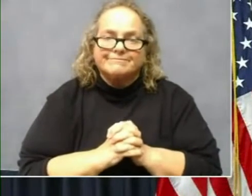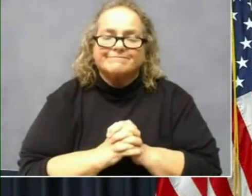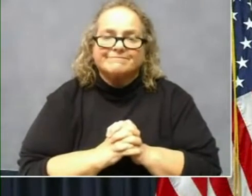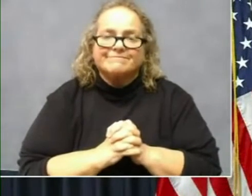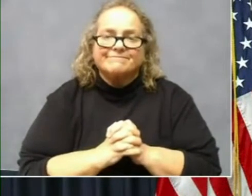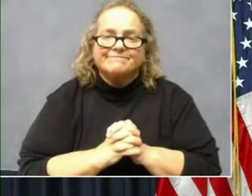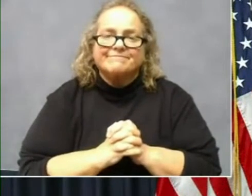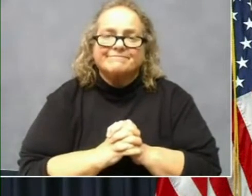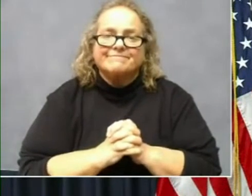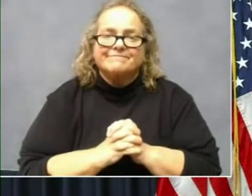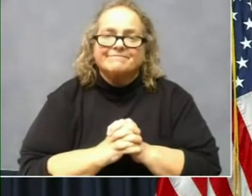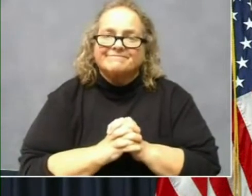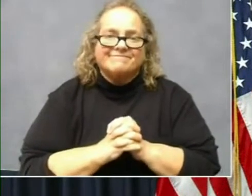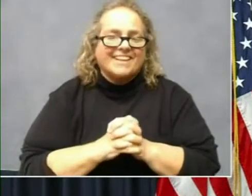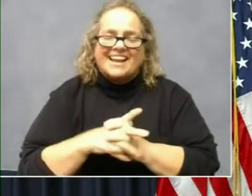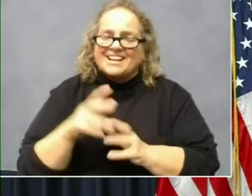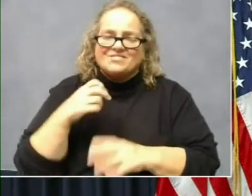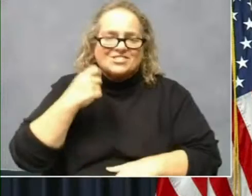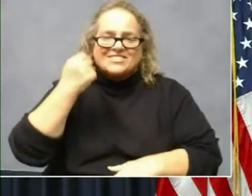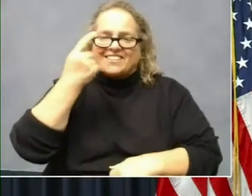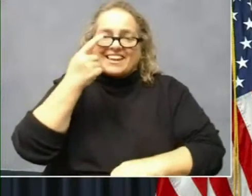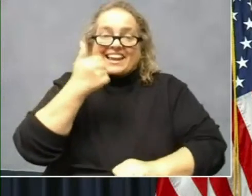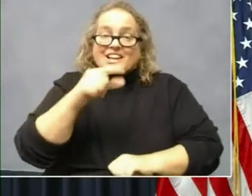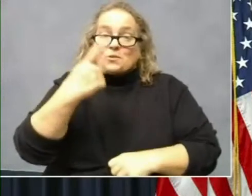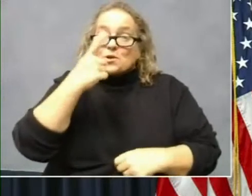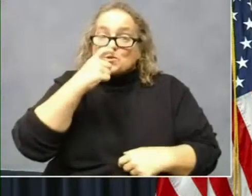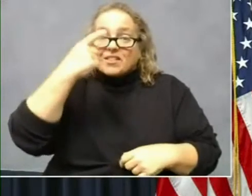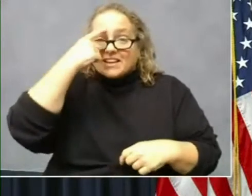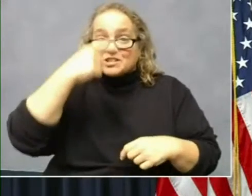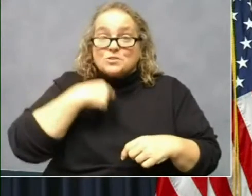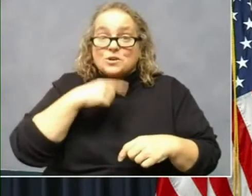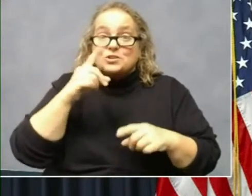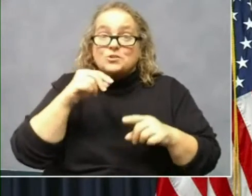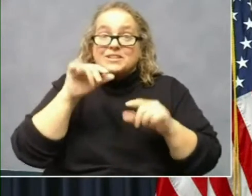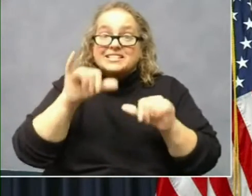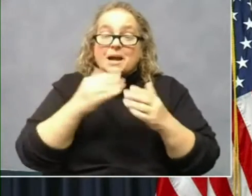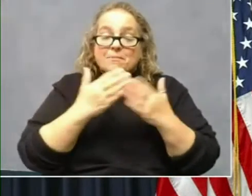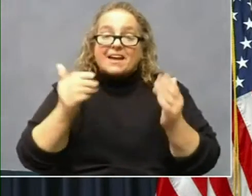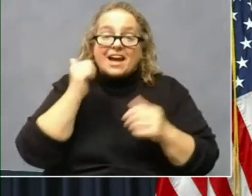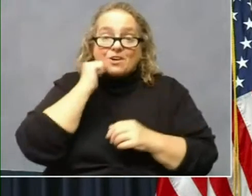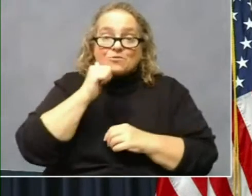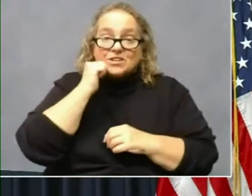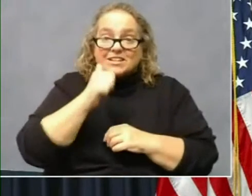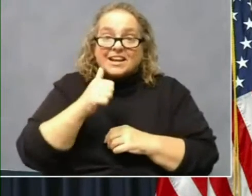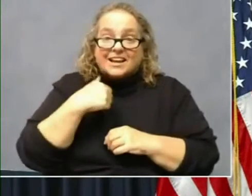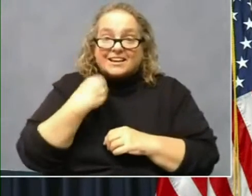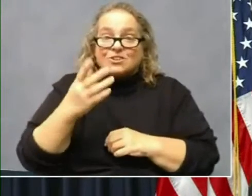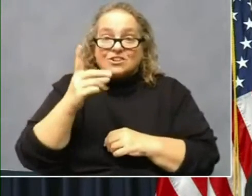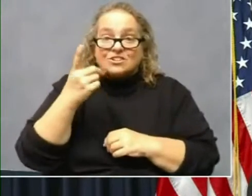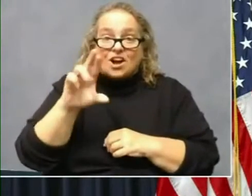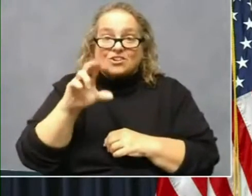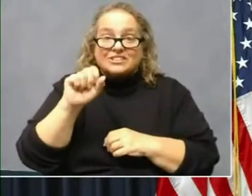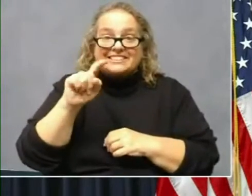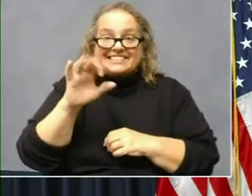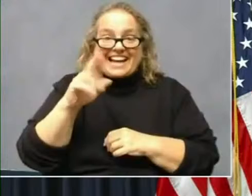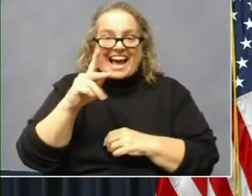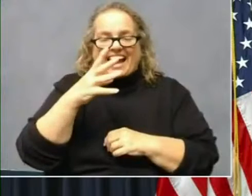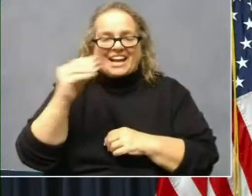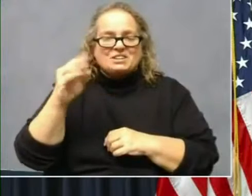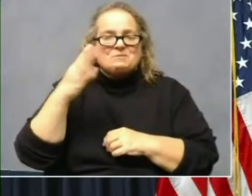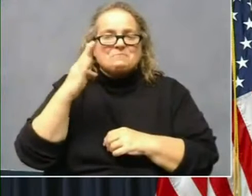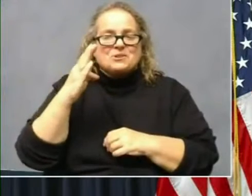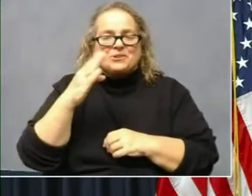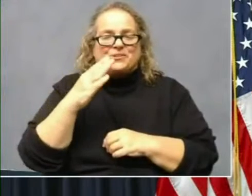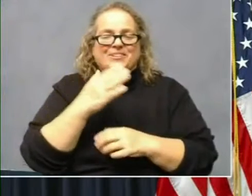Just thinking, to anybody who thinks we do the same thing every day and we do this, I give you Dr. Stack and a blue teddy bear. So let's